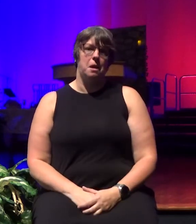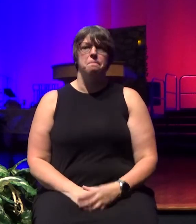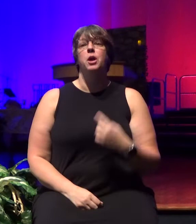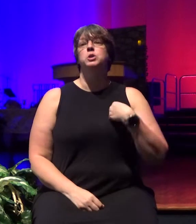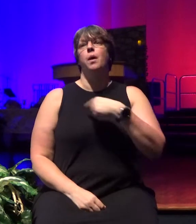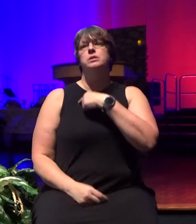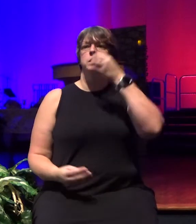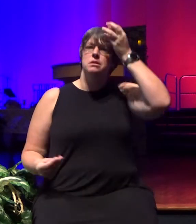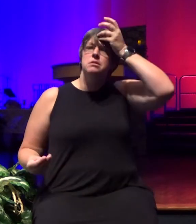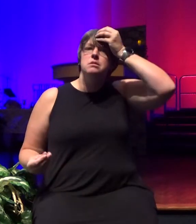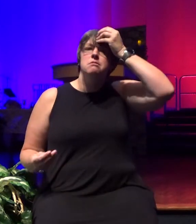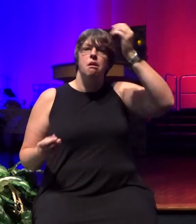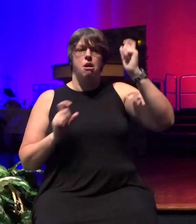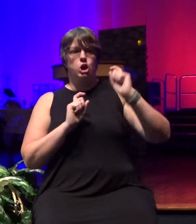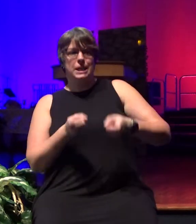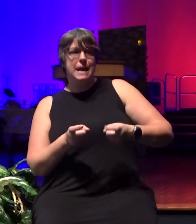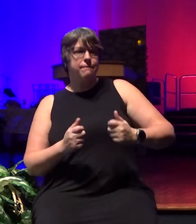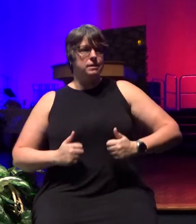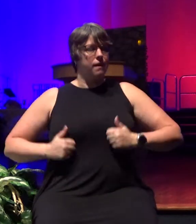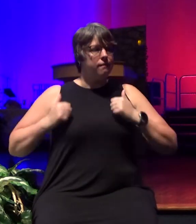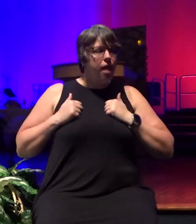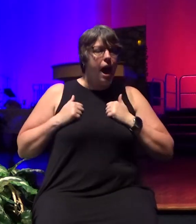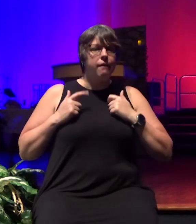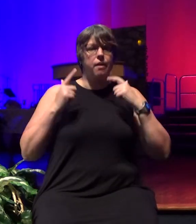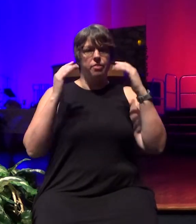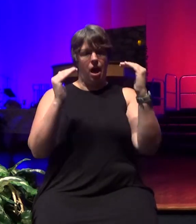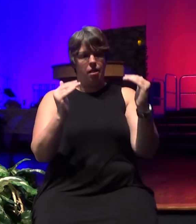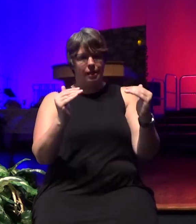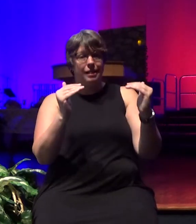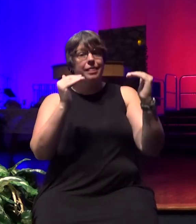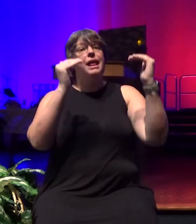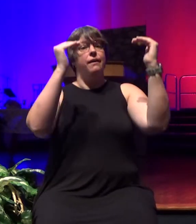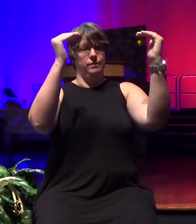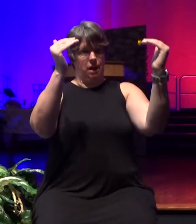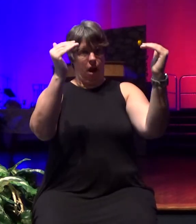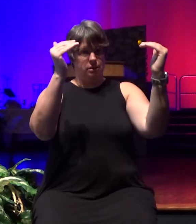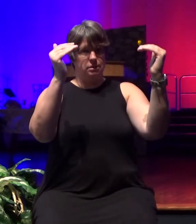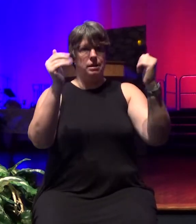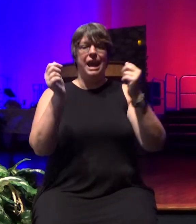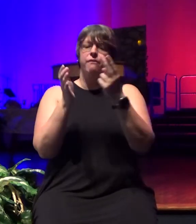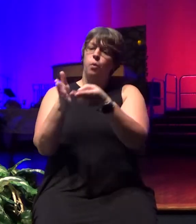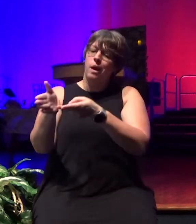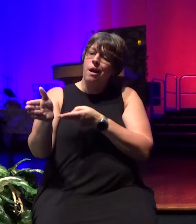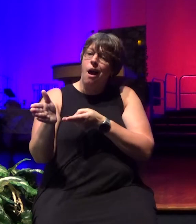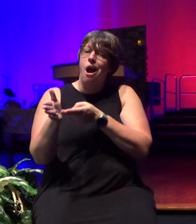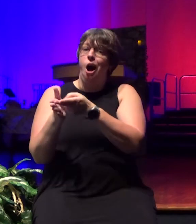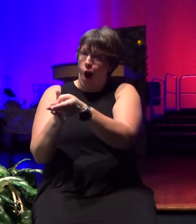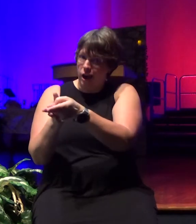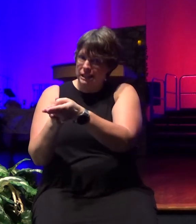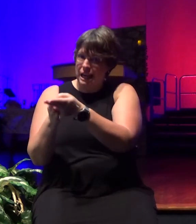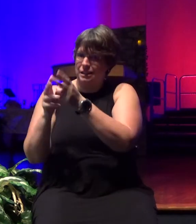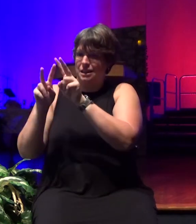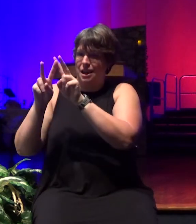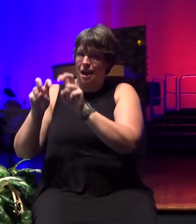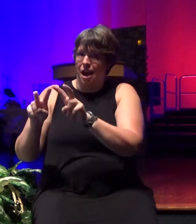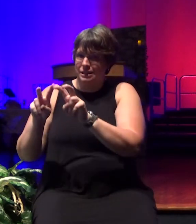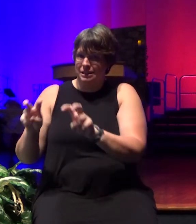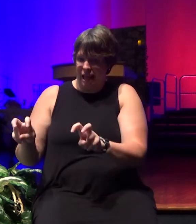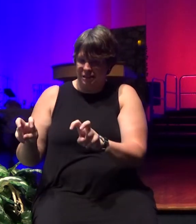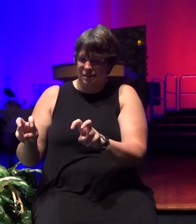letter stuffed into an overlooked cranny in the substitute doll. This letter says,